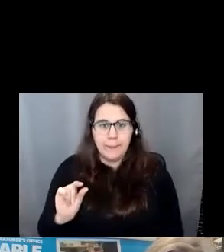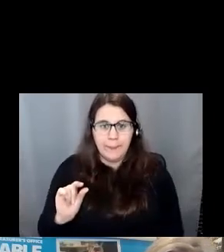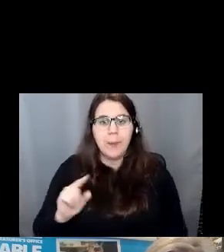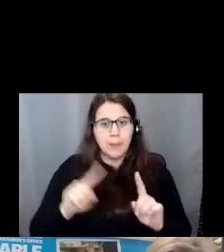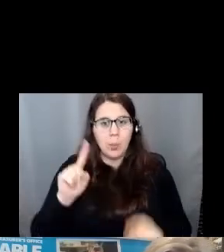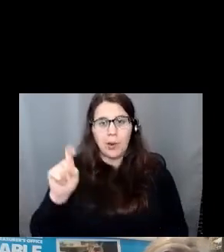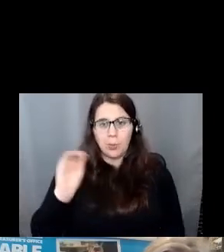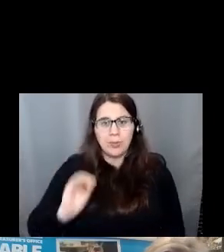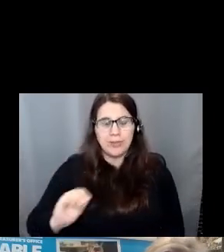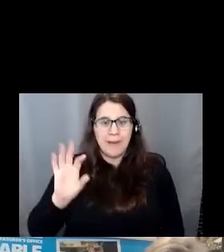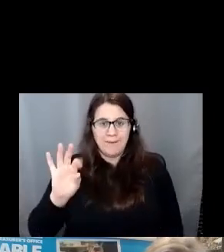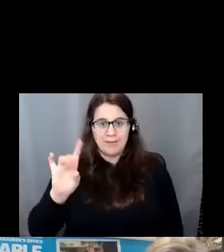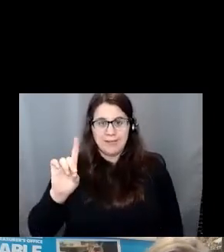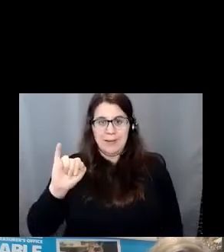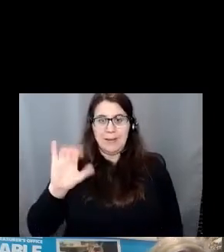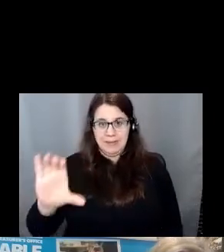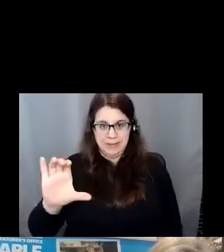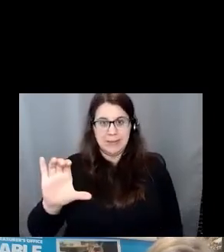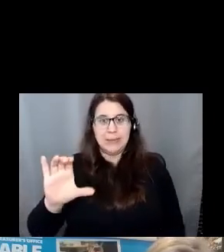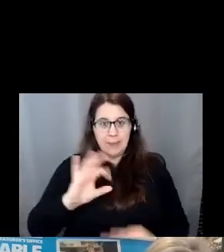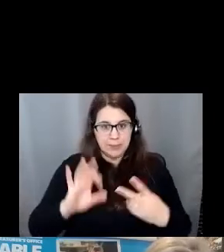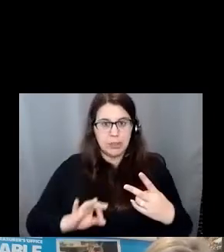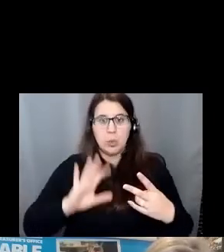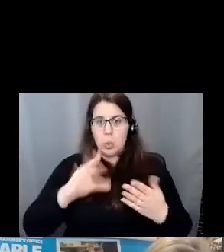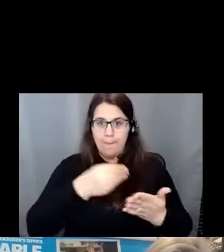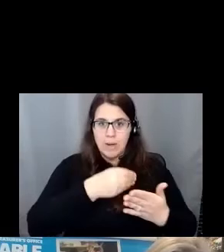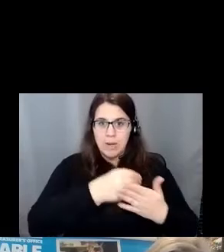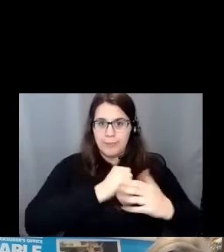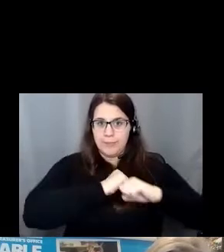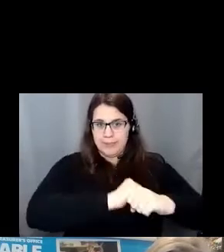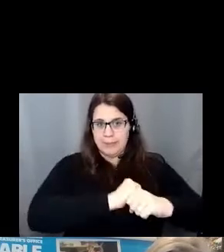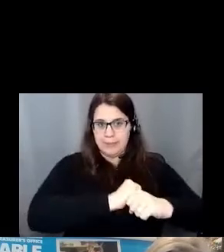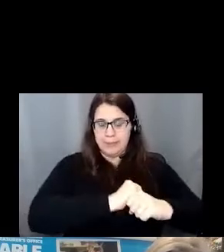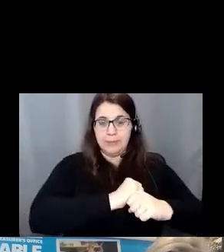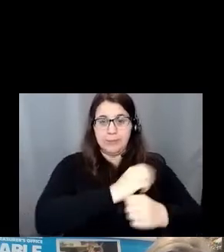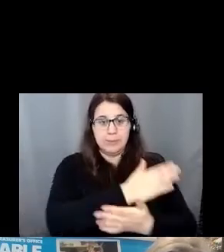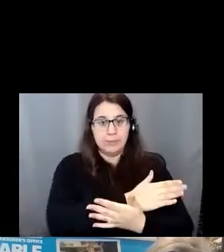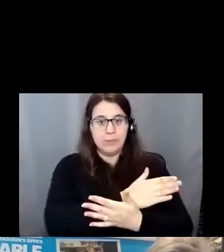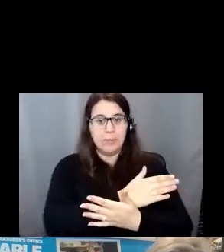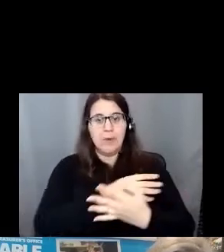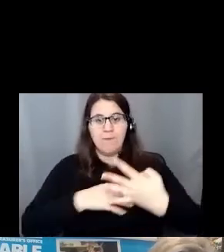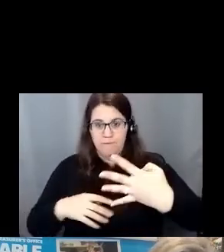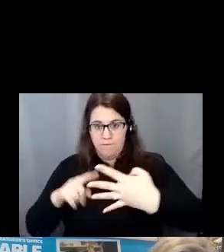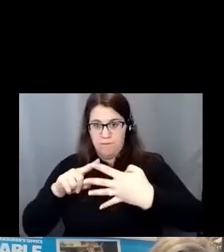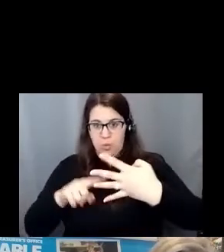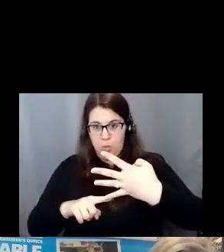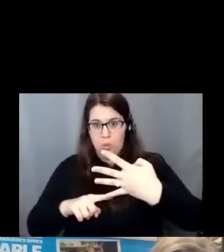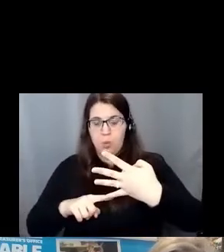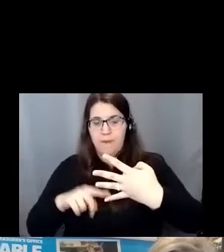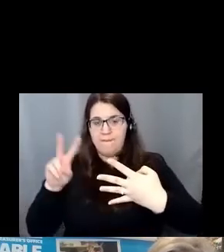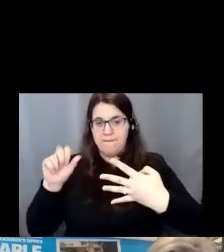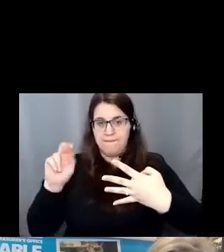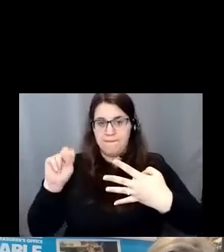FDIC insured option where the principal is protected. And then we have 4 Vanguard mutual fund options